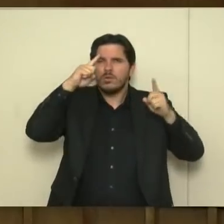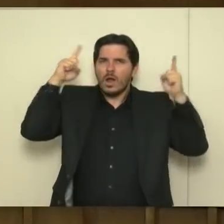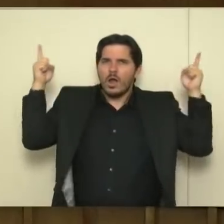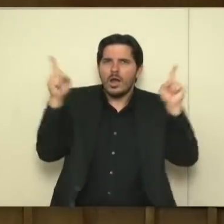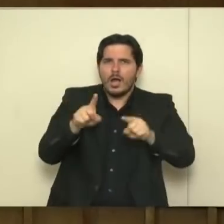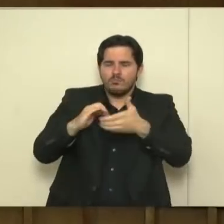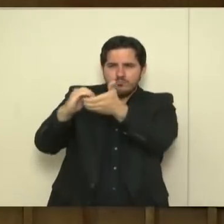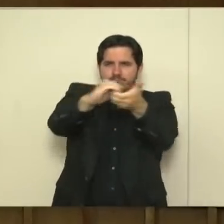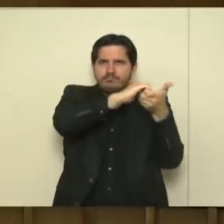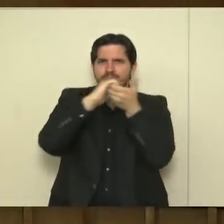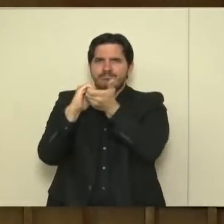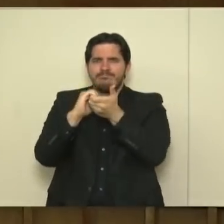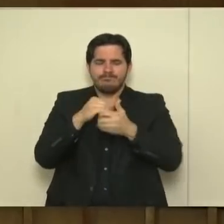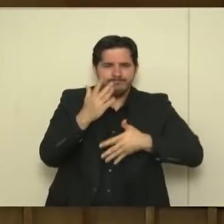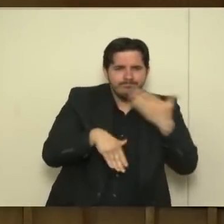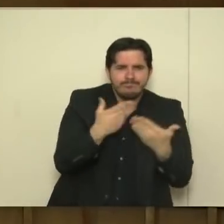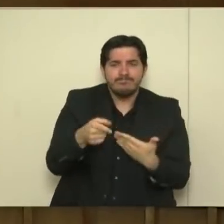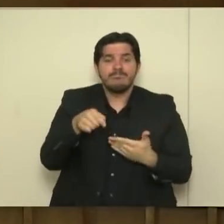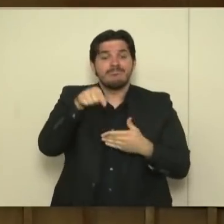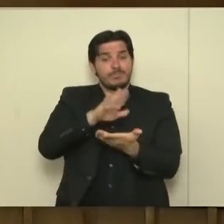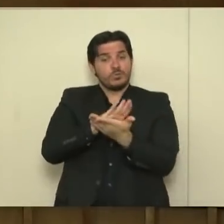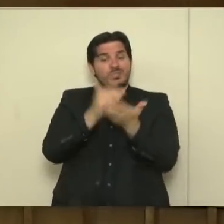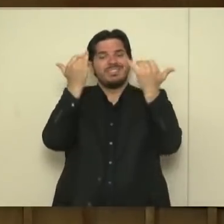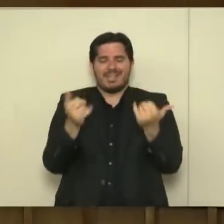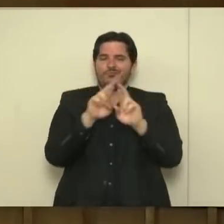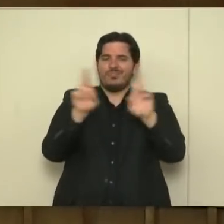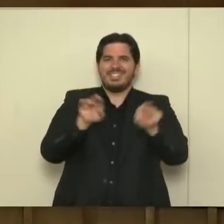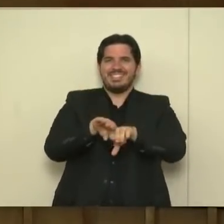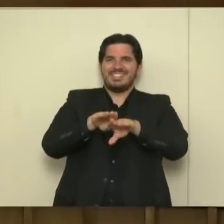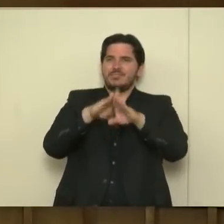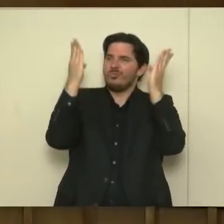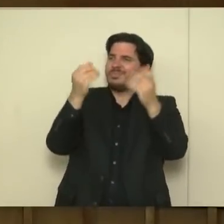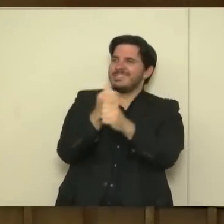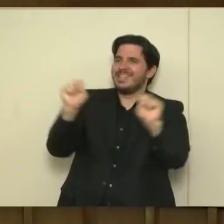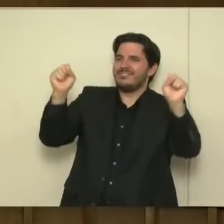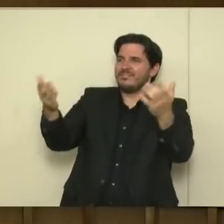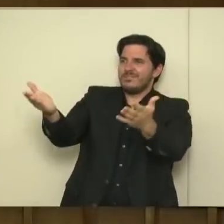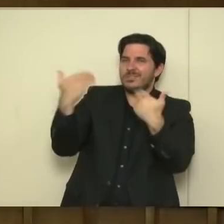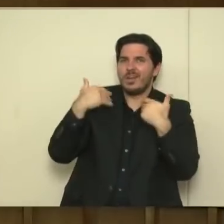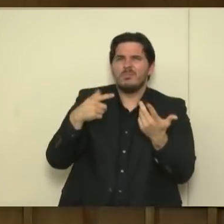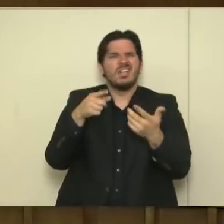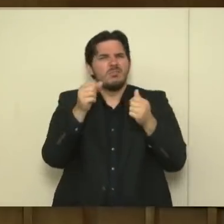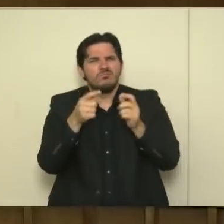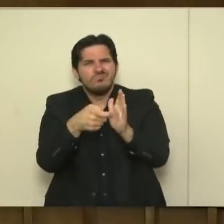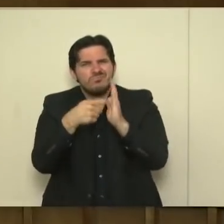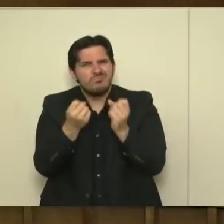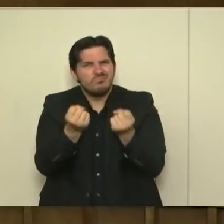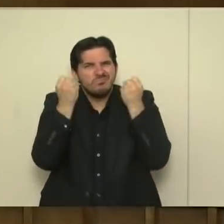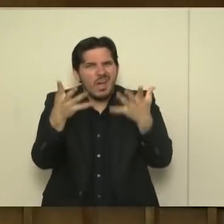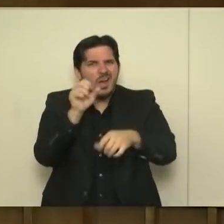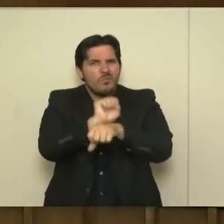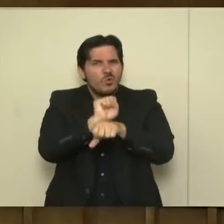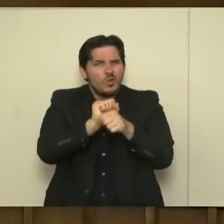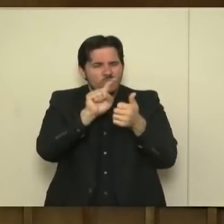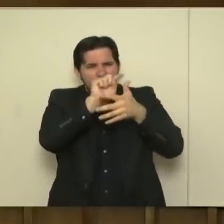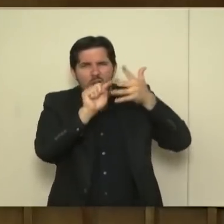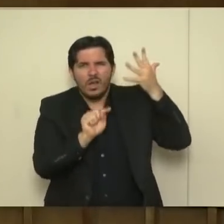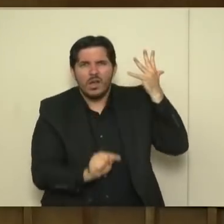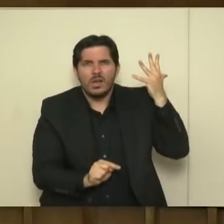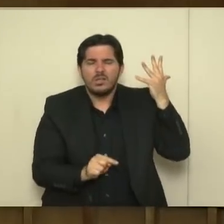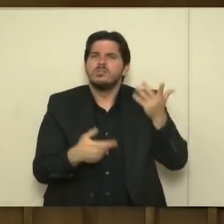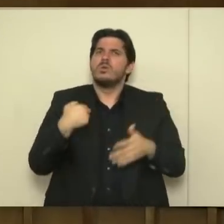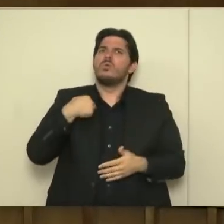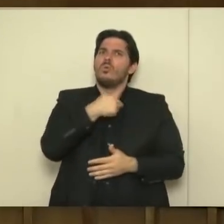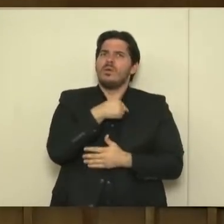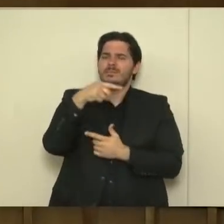there are still concerns that are out there, are still questions that are out there, and we're committed to making sure that we at the Public Education Department